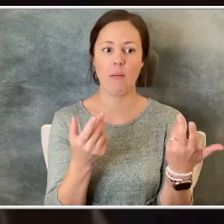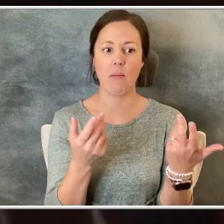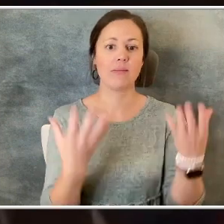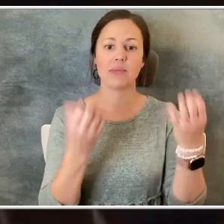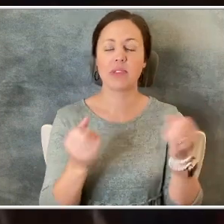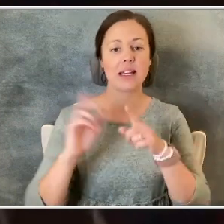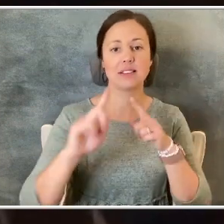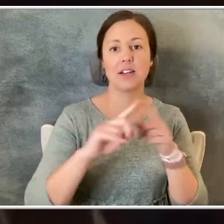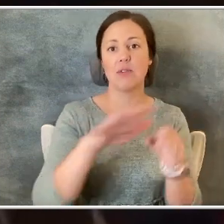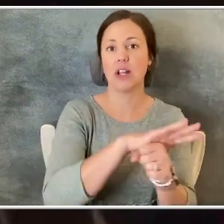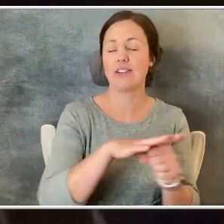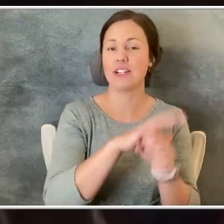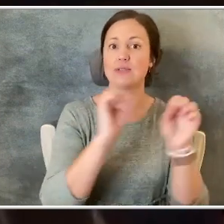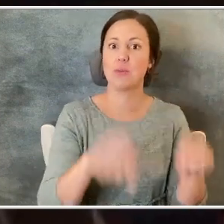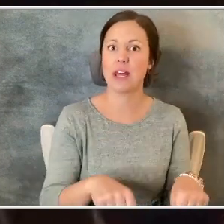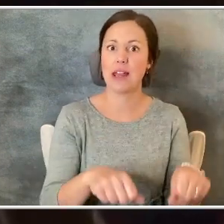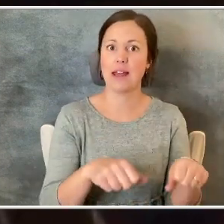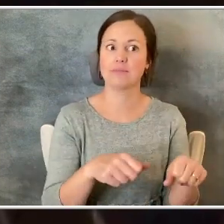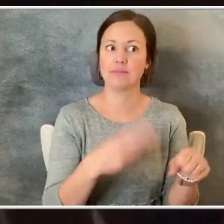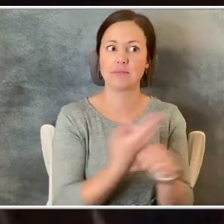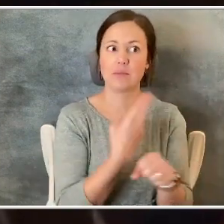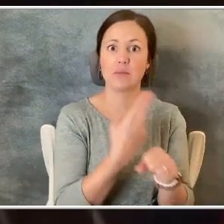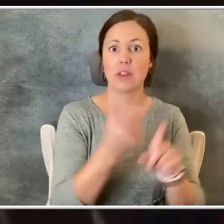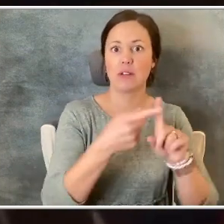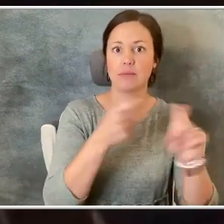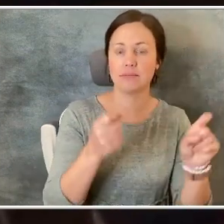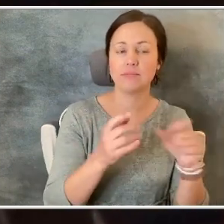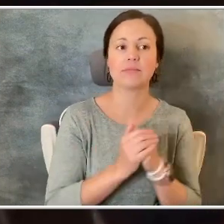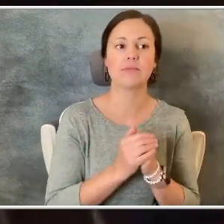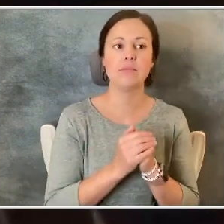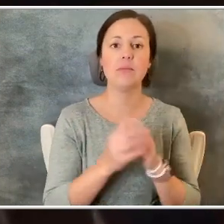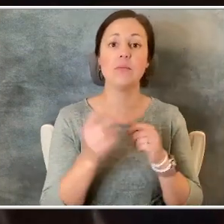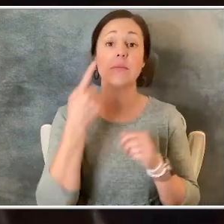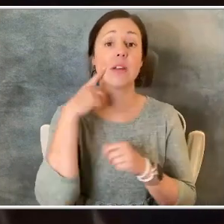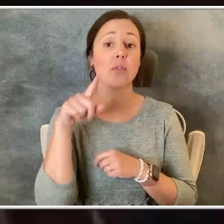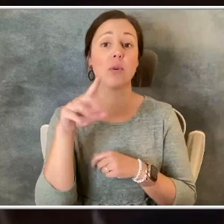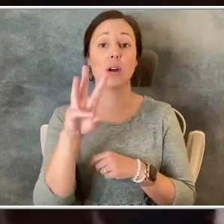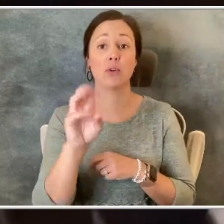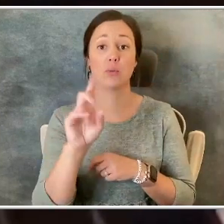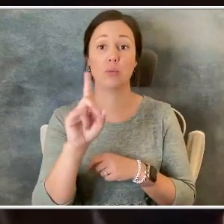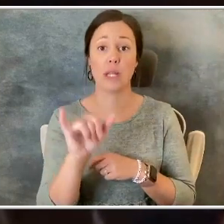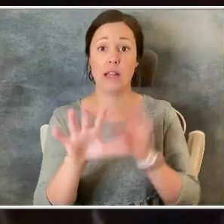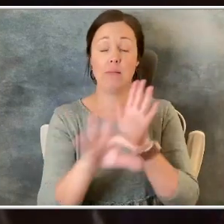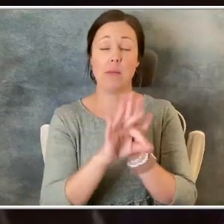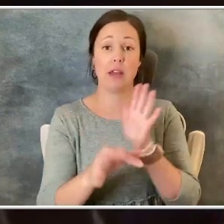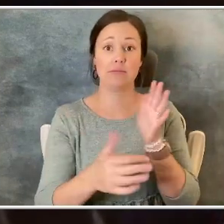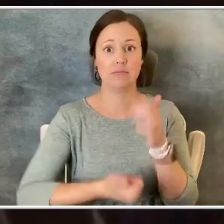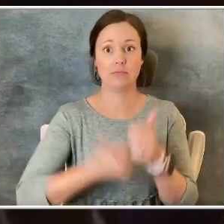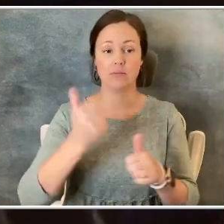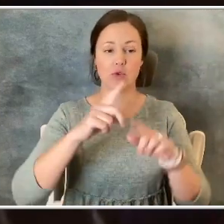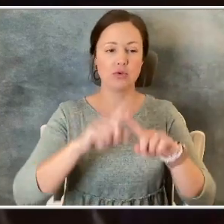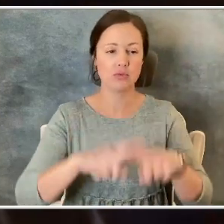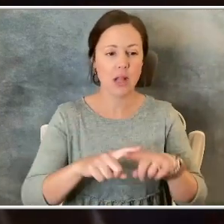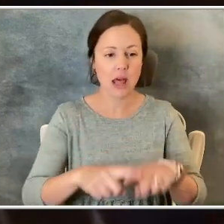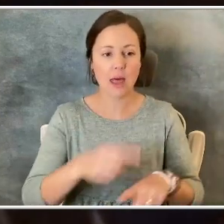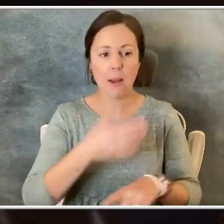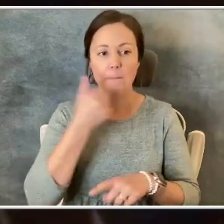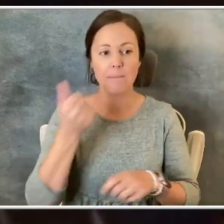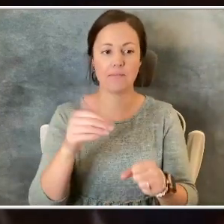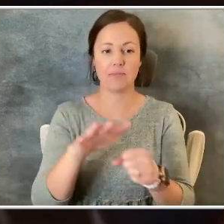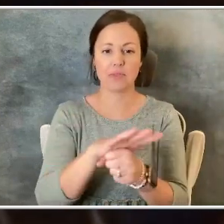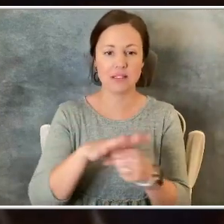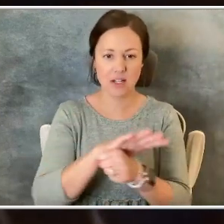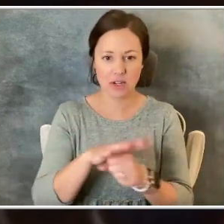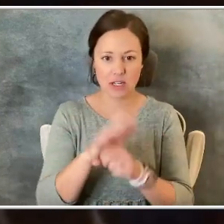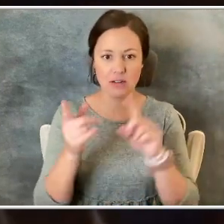on the patient. For her, we chose one of the most reliable and one of the best areas to take it from, which